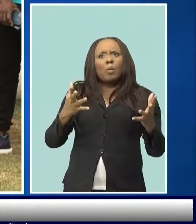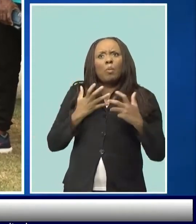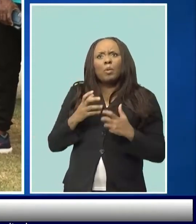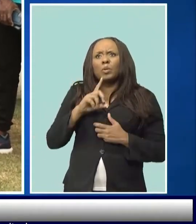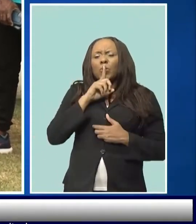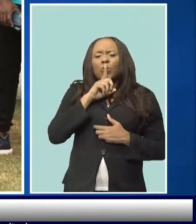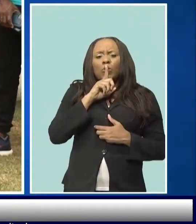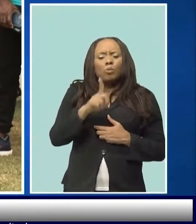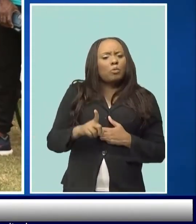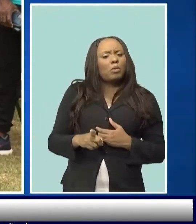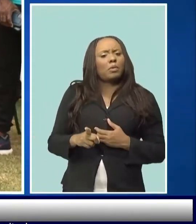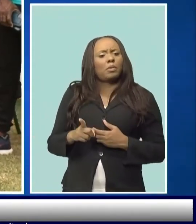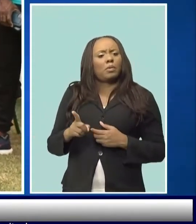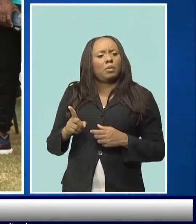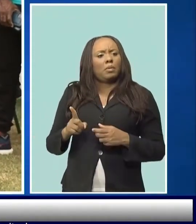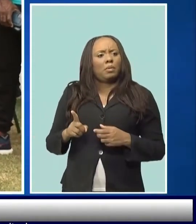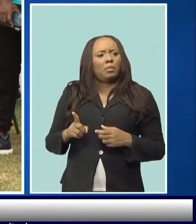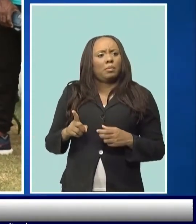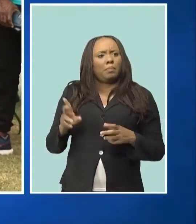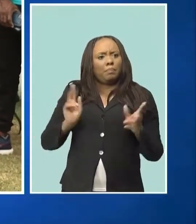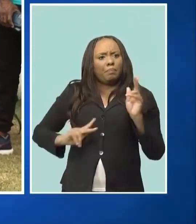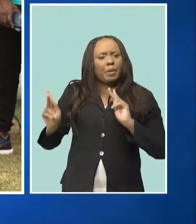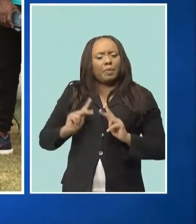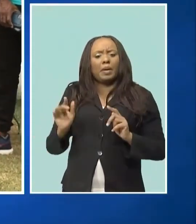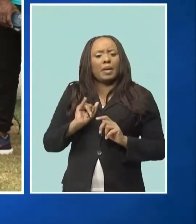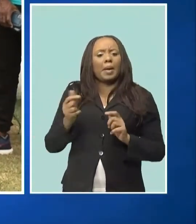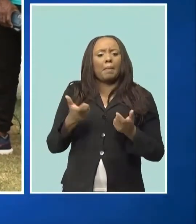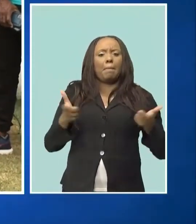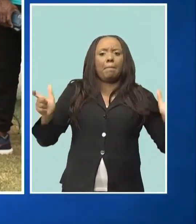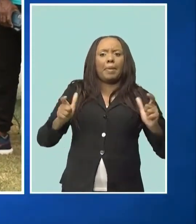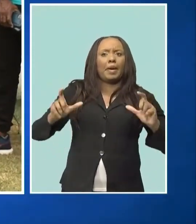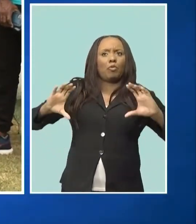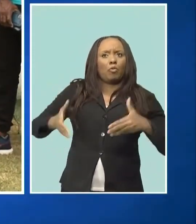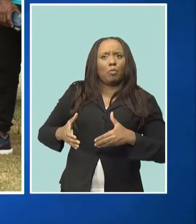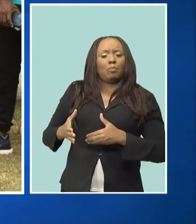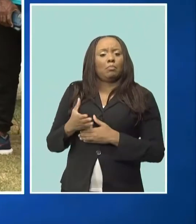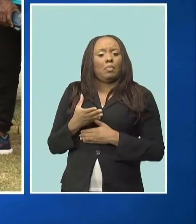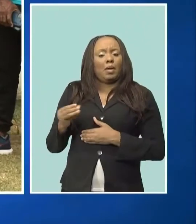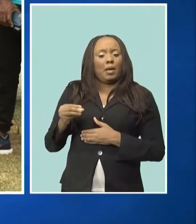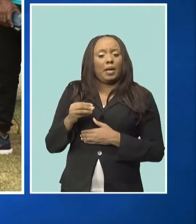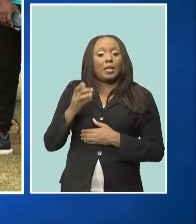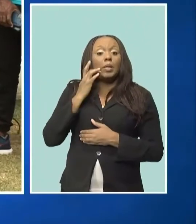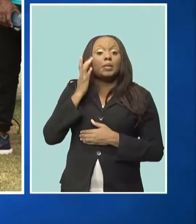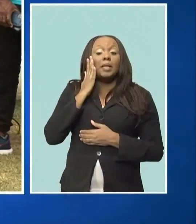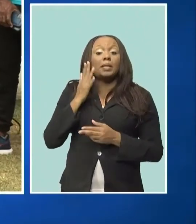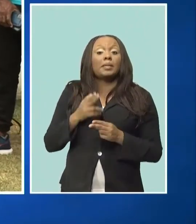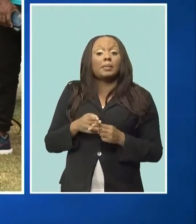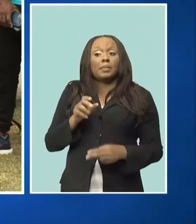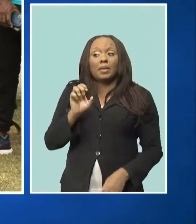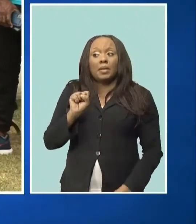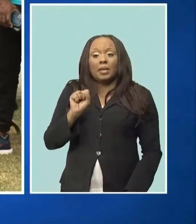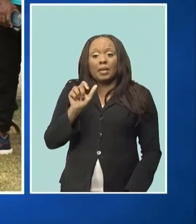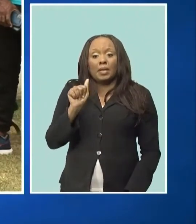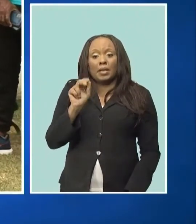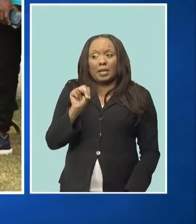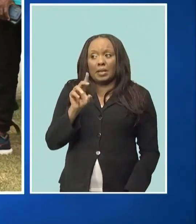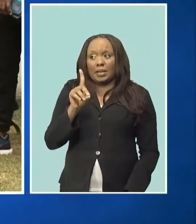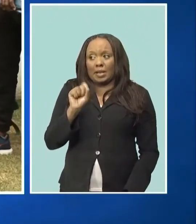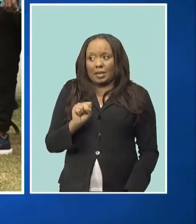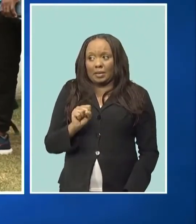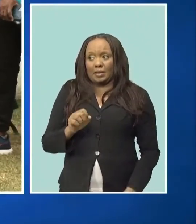to see corporate supporters and big groups such as the Mango Bay Group and the Sands Hotel on board. Cleaning up is